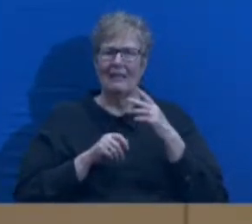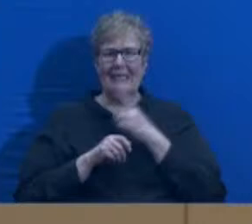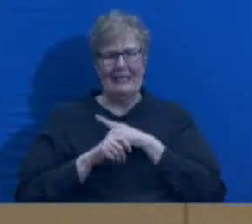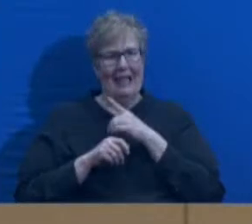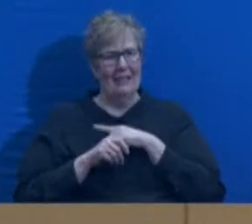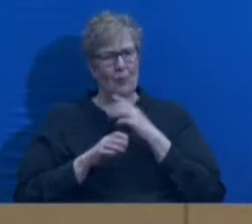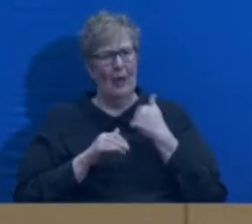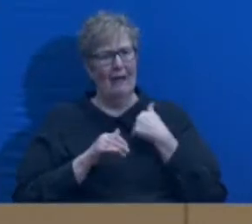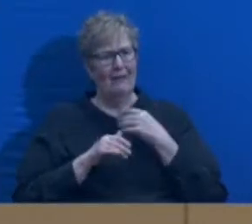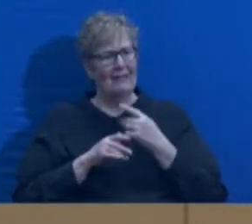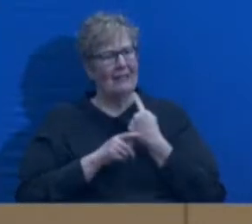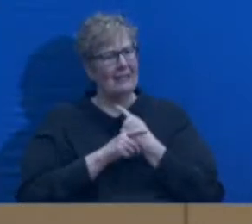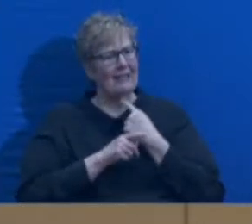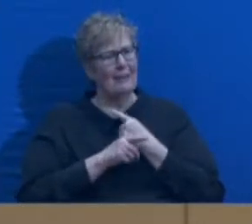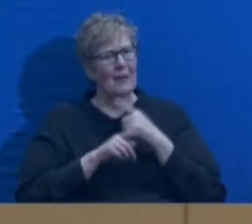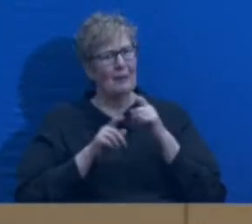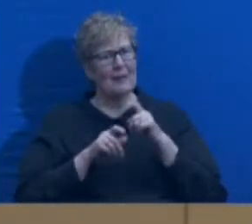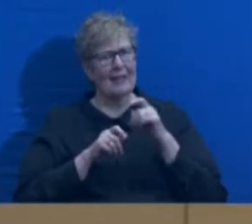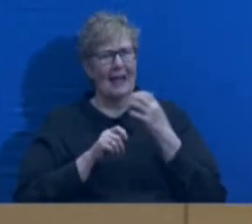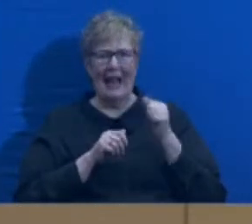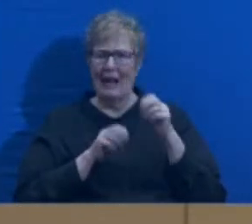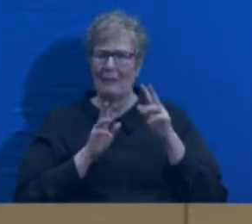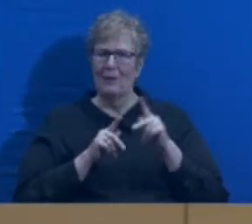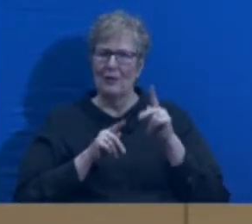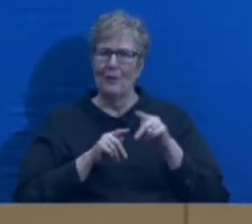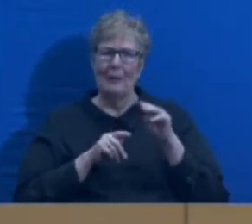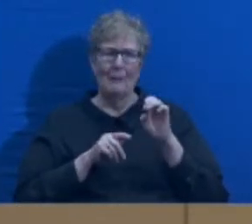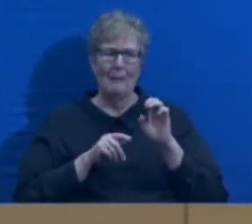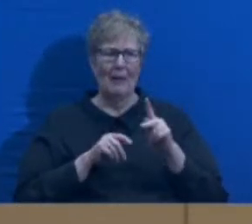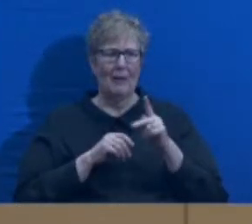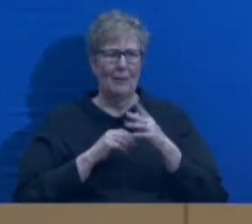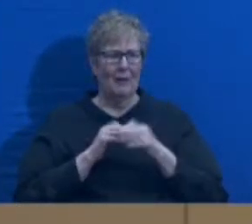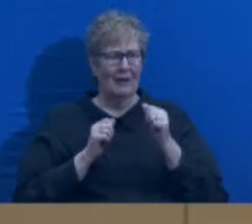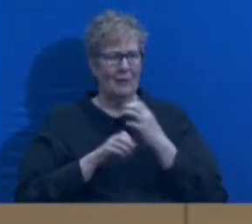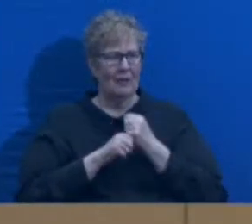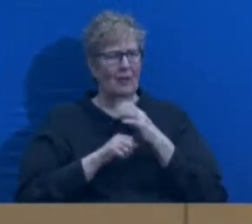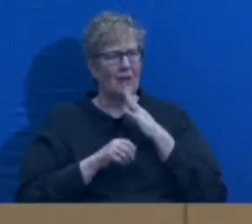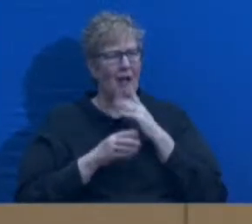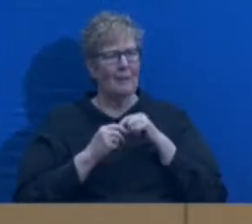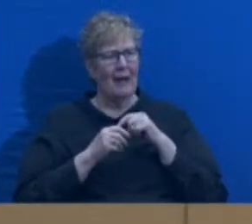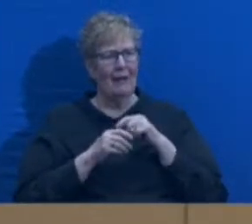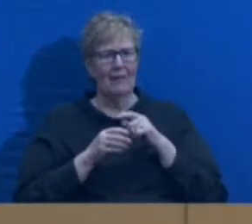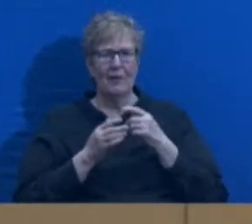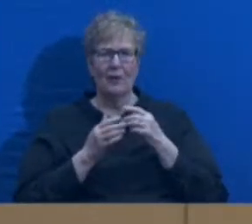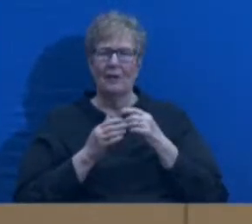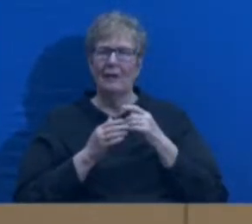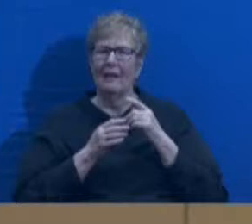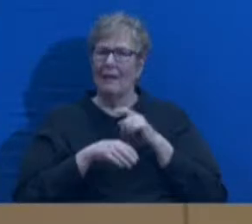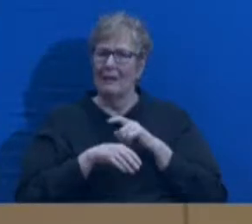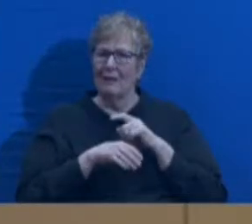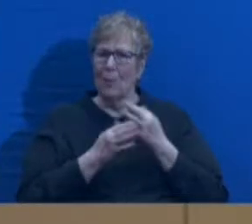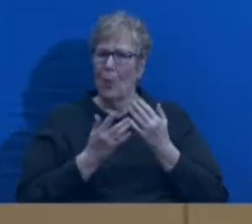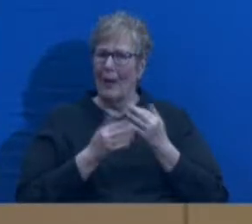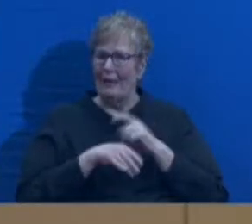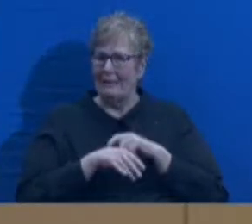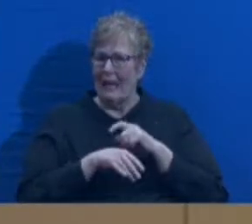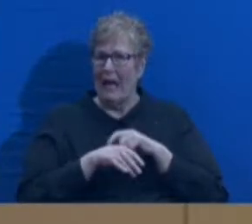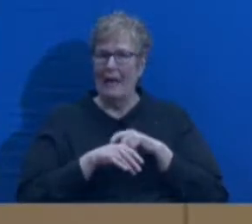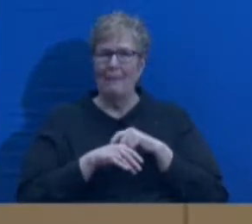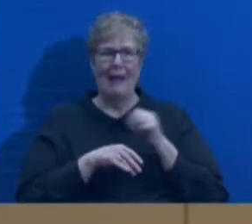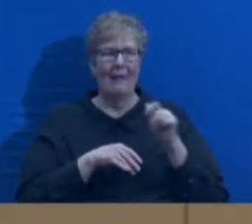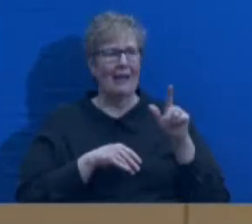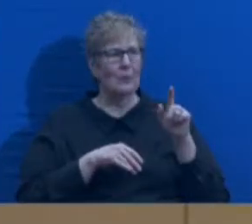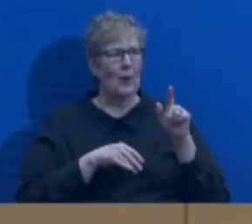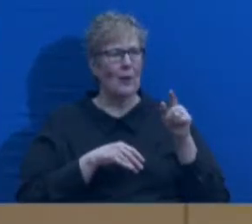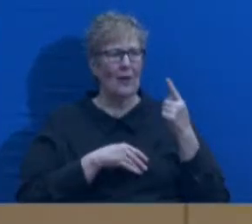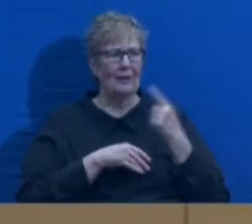Is this a typical test that anybody in Mecklenburg would be receiving right now? Could you talk about the turnaround time and also that 21-day